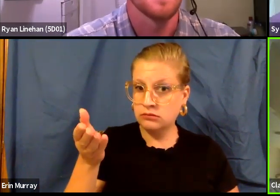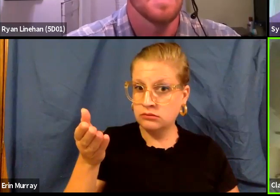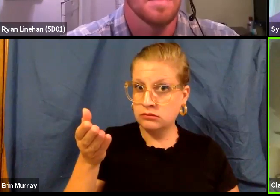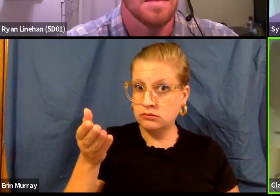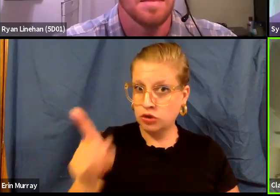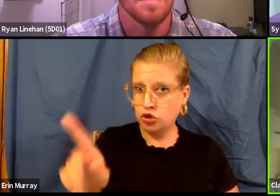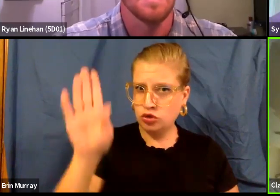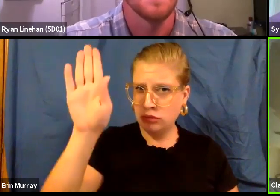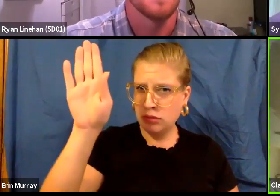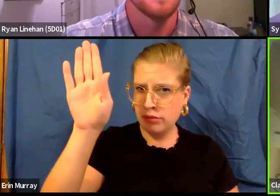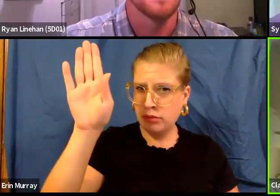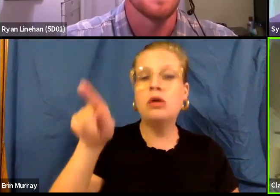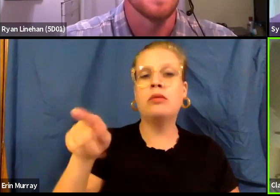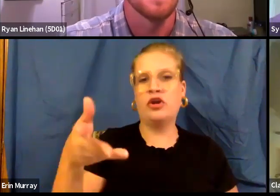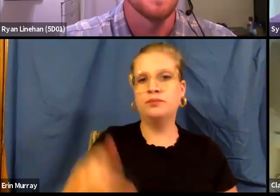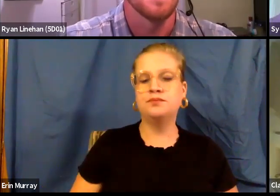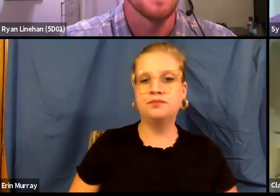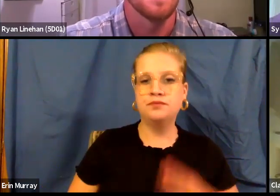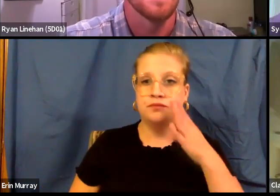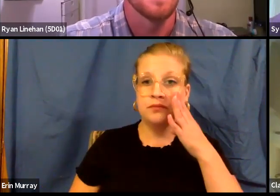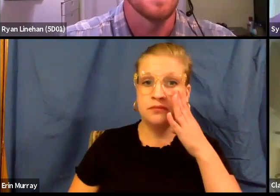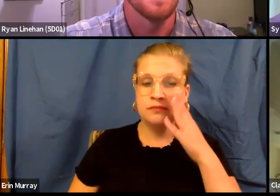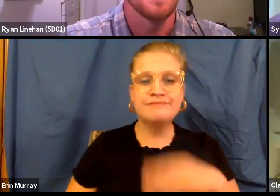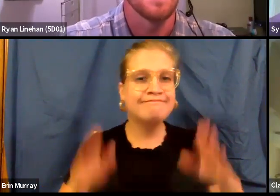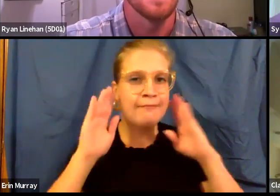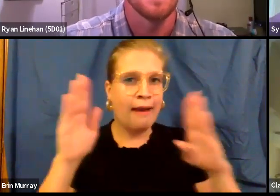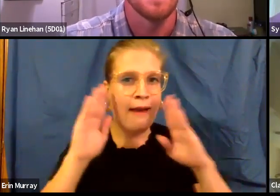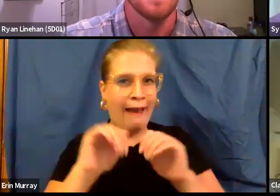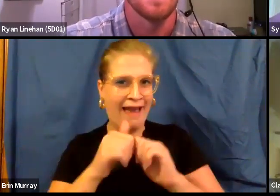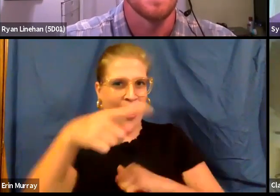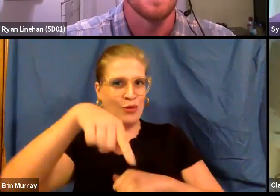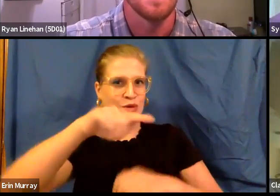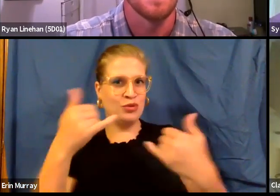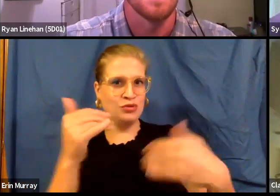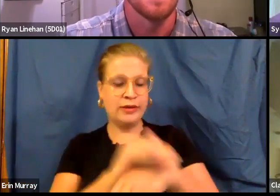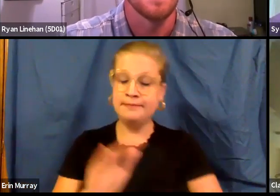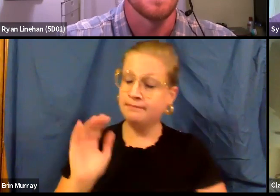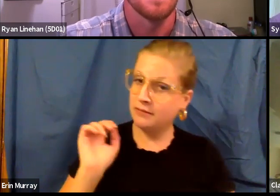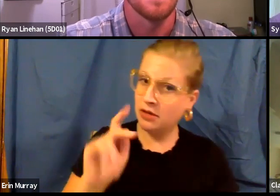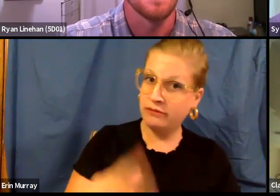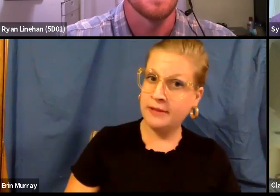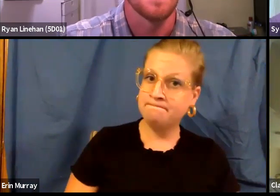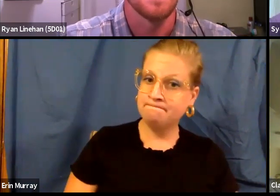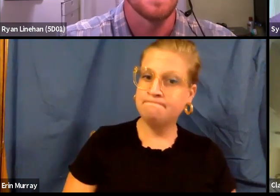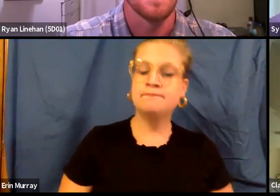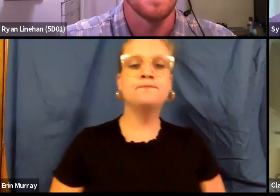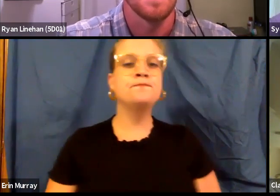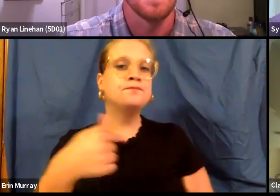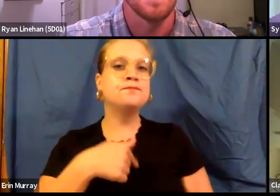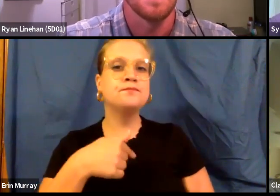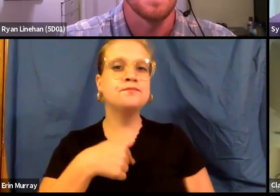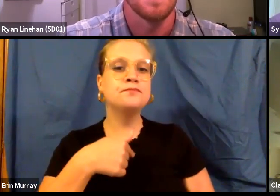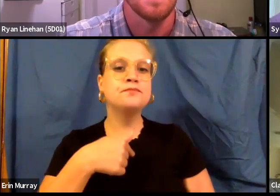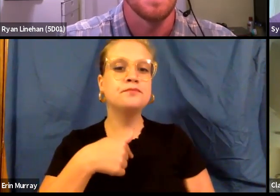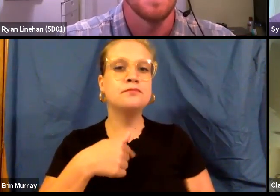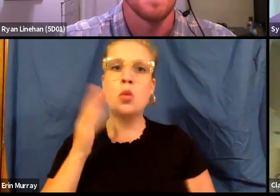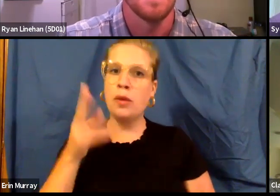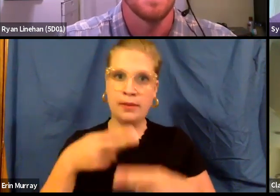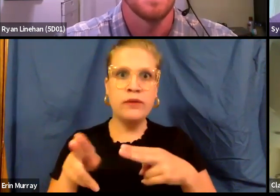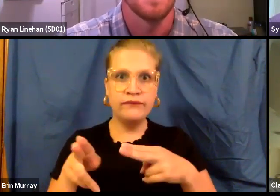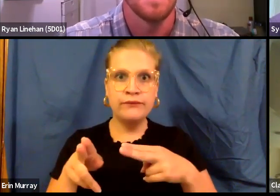raise him to the panel? Okay, there he is. I'm here. How are you all doing tonight? All right. I am going to be